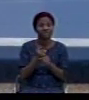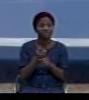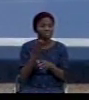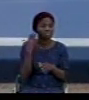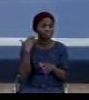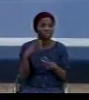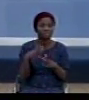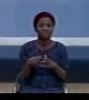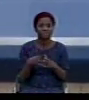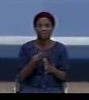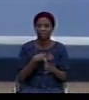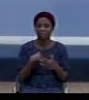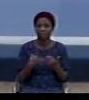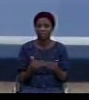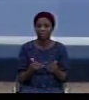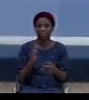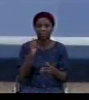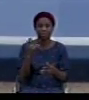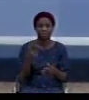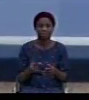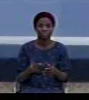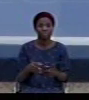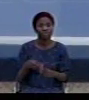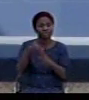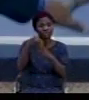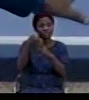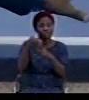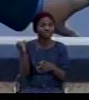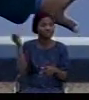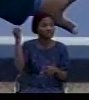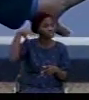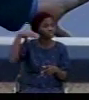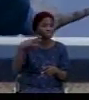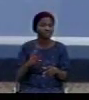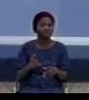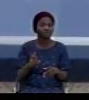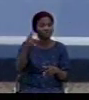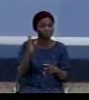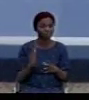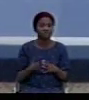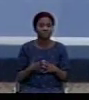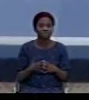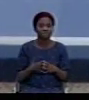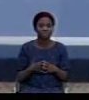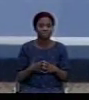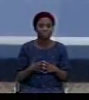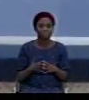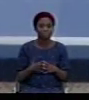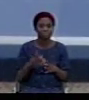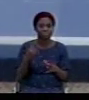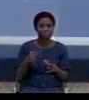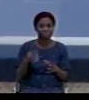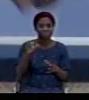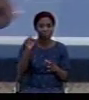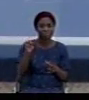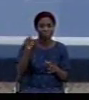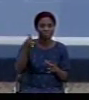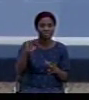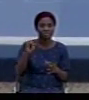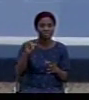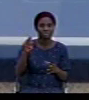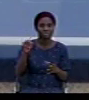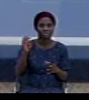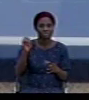And now, by the special grace of God, he sustained that time, spinal cord injury and was on